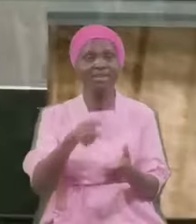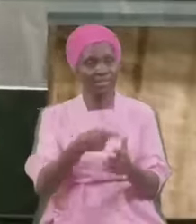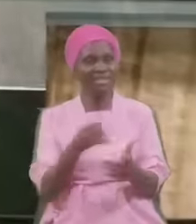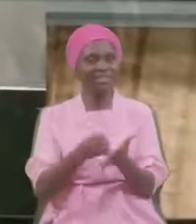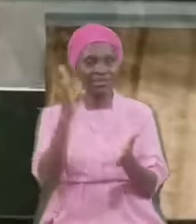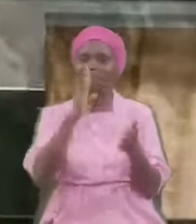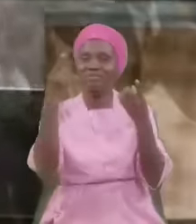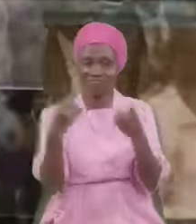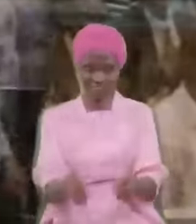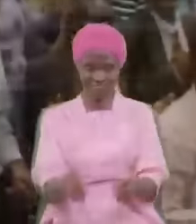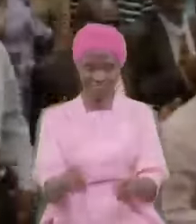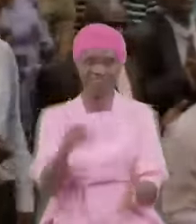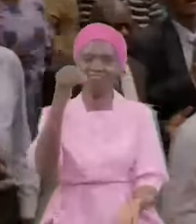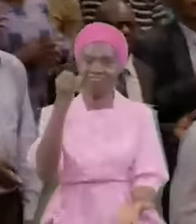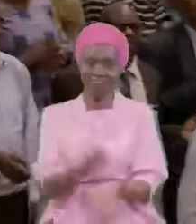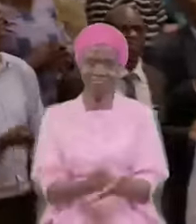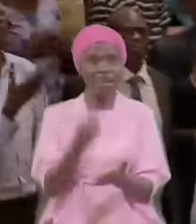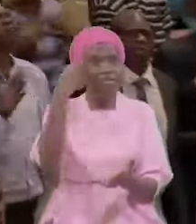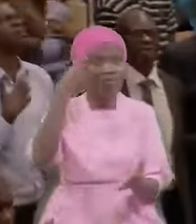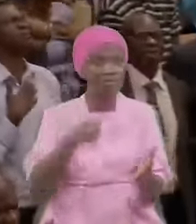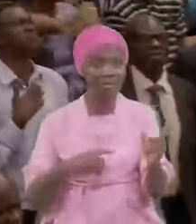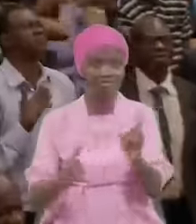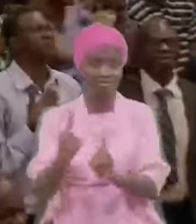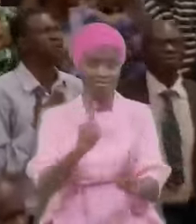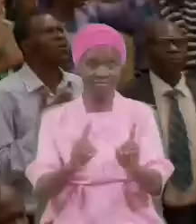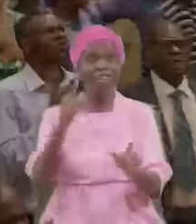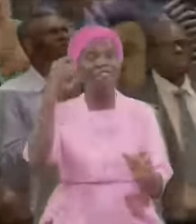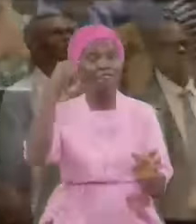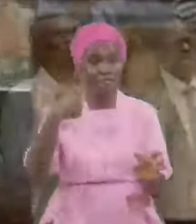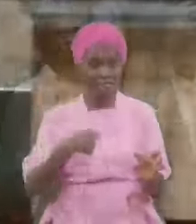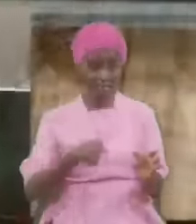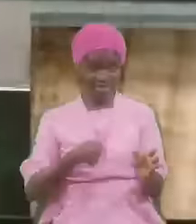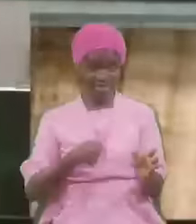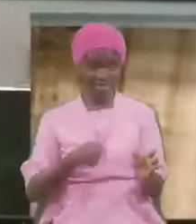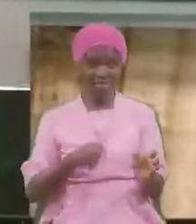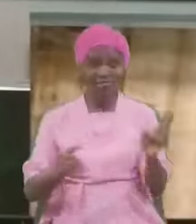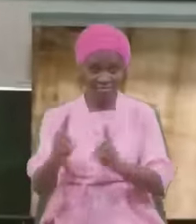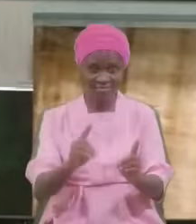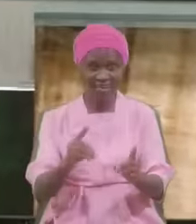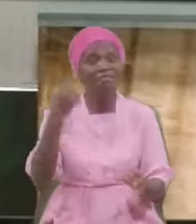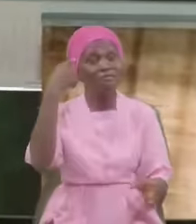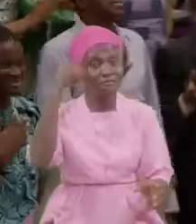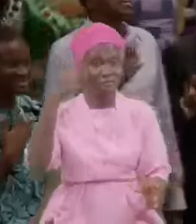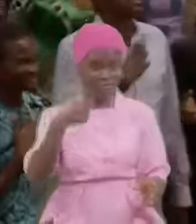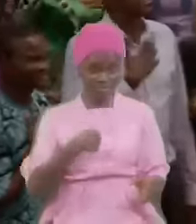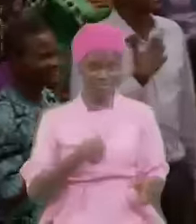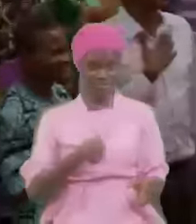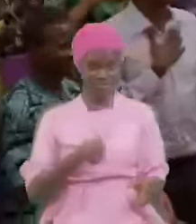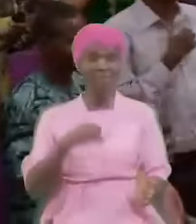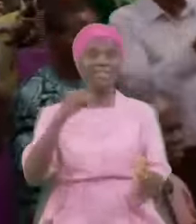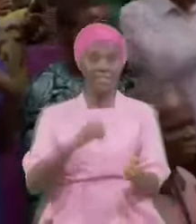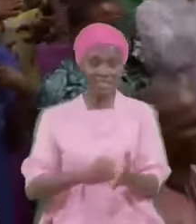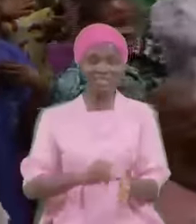done. For me, for me, for me,